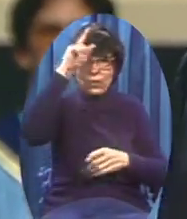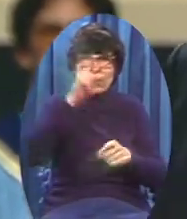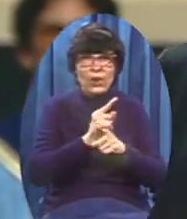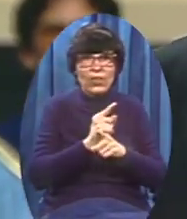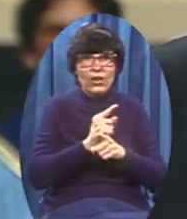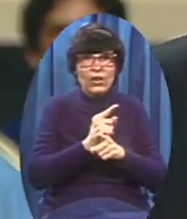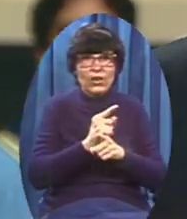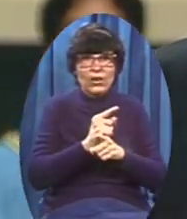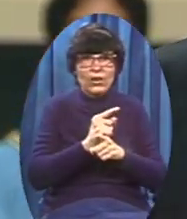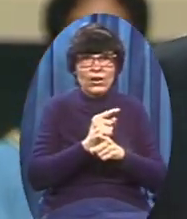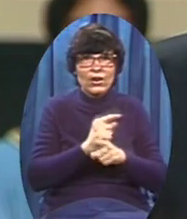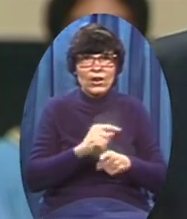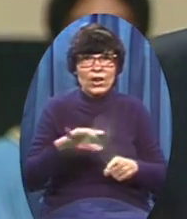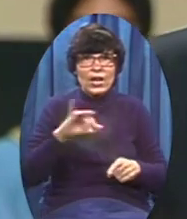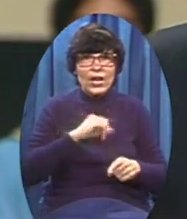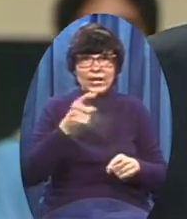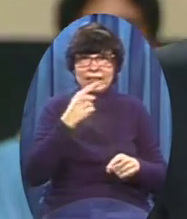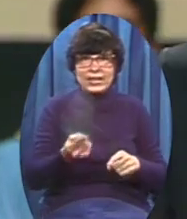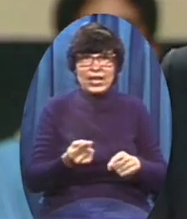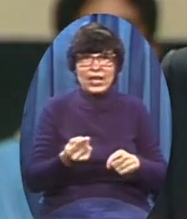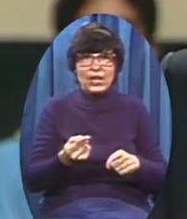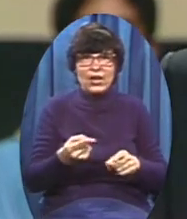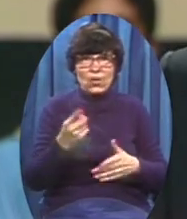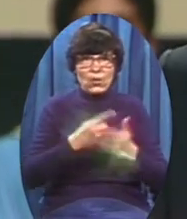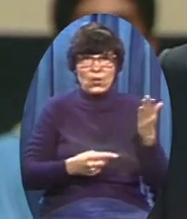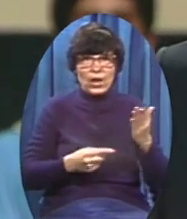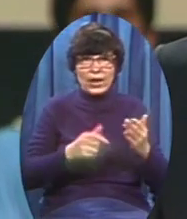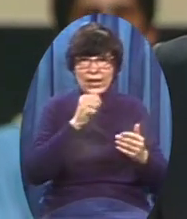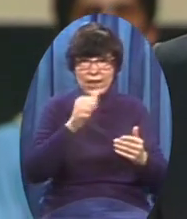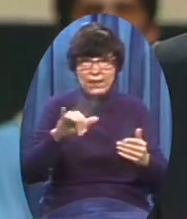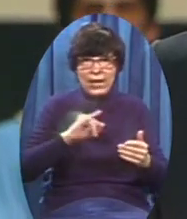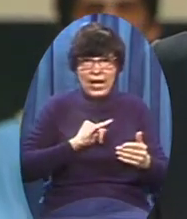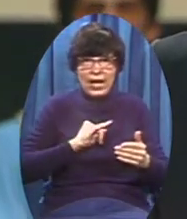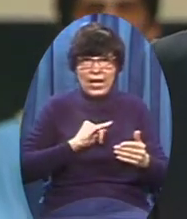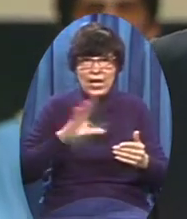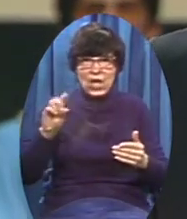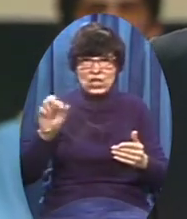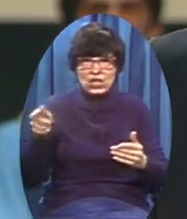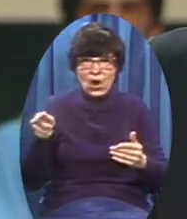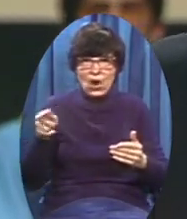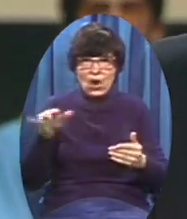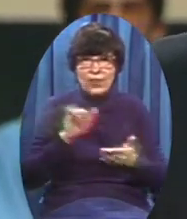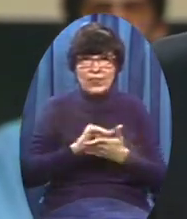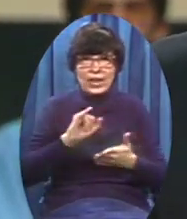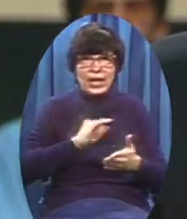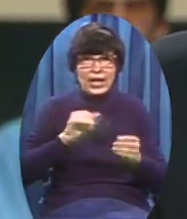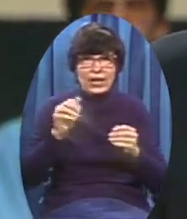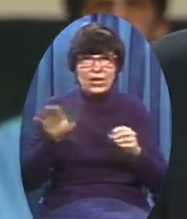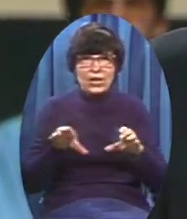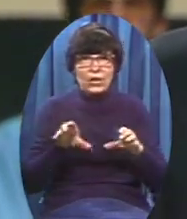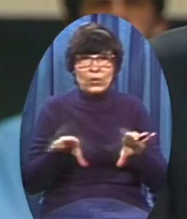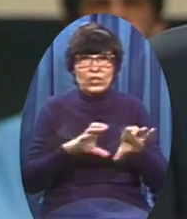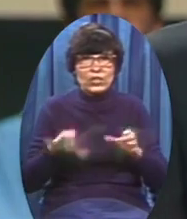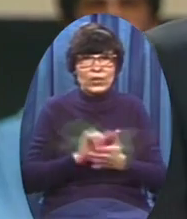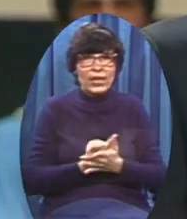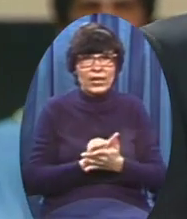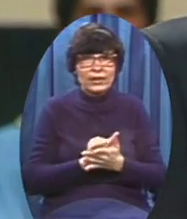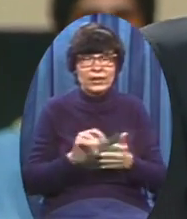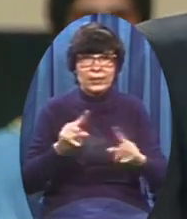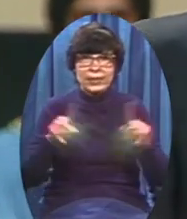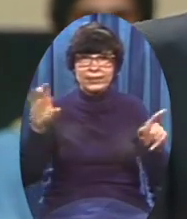what is thy servant? A dog, that he should do such a thing? But he did it. He killed